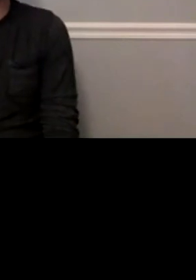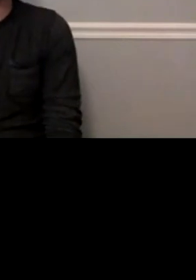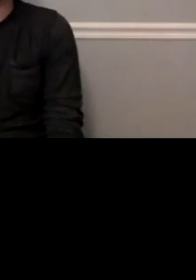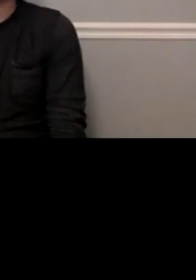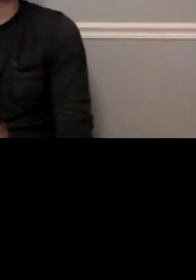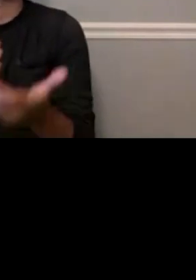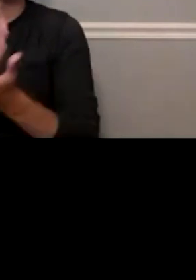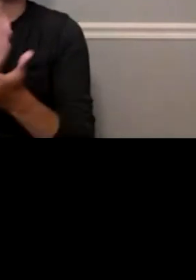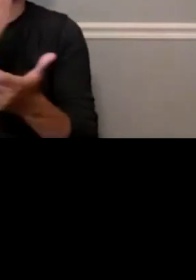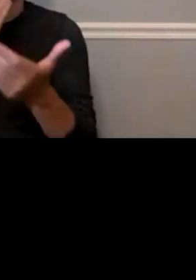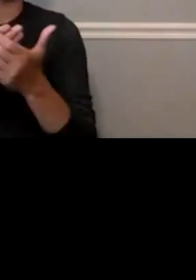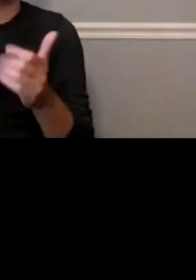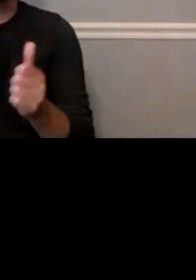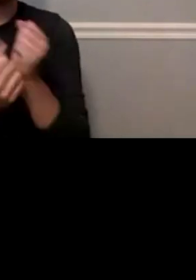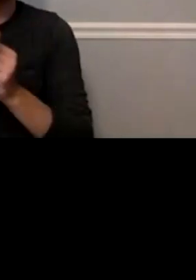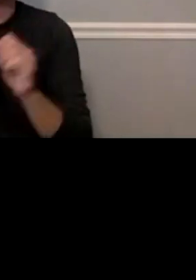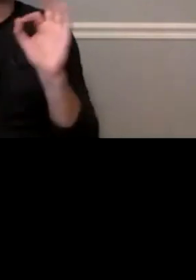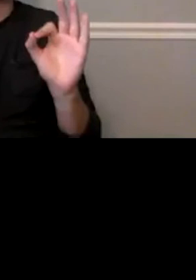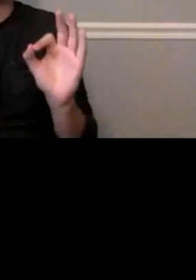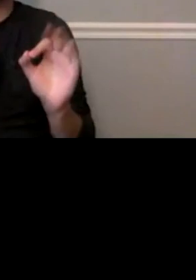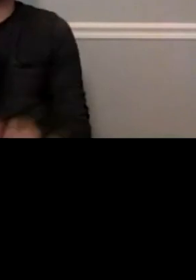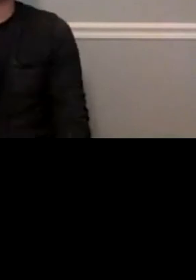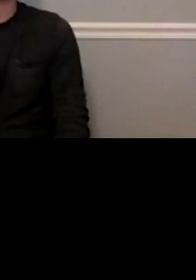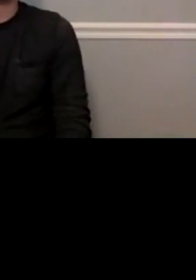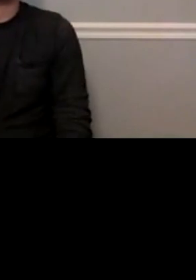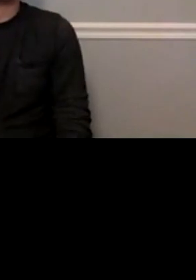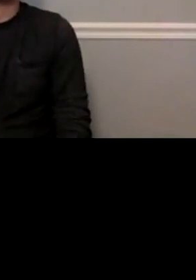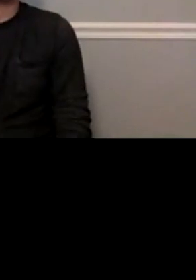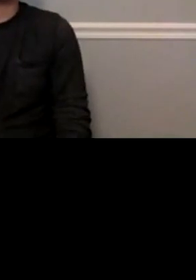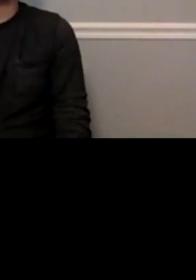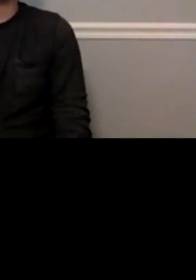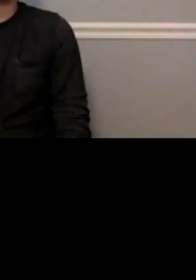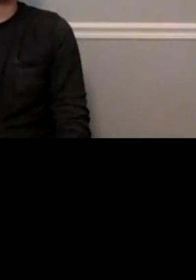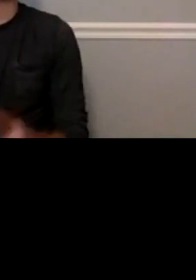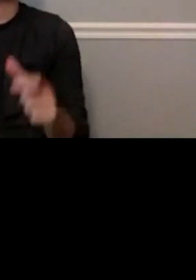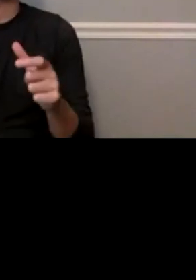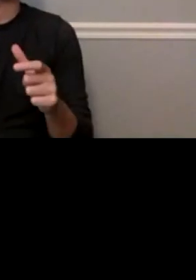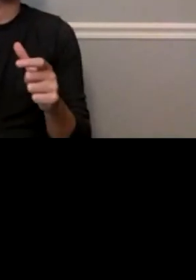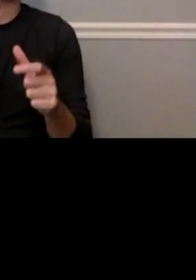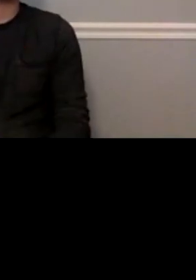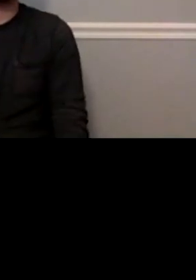so thank you, everybody. And we have one more Angle Rounds presentation this year. It'll be